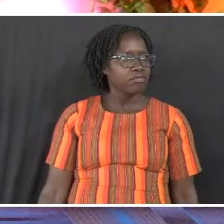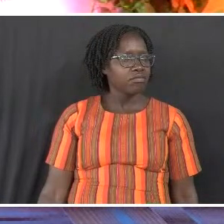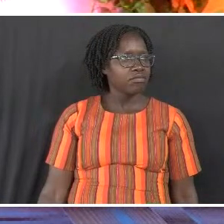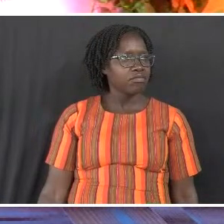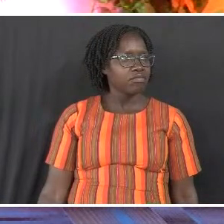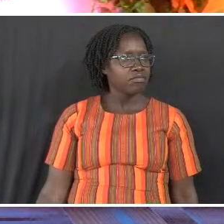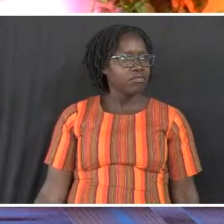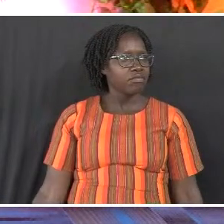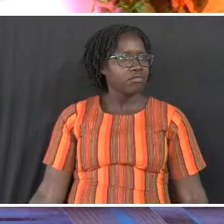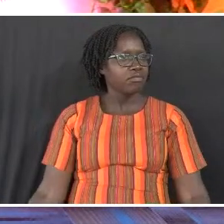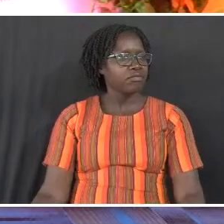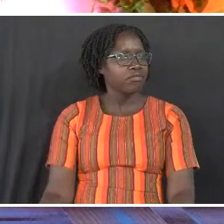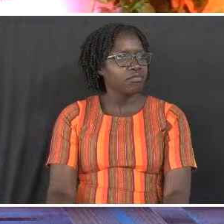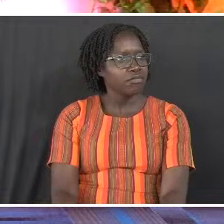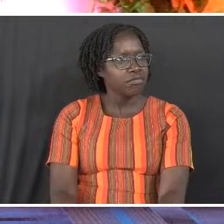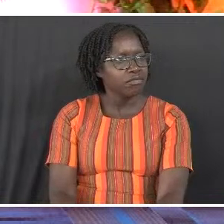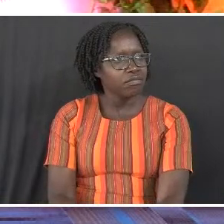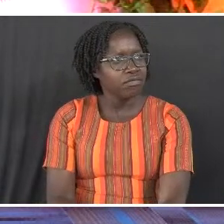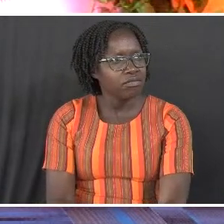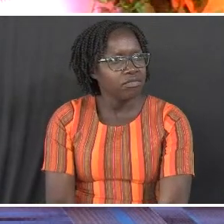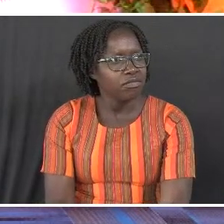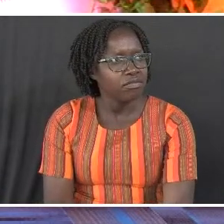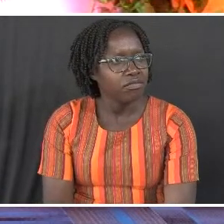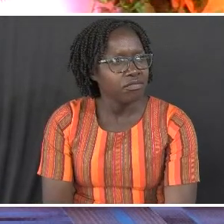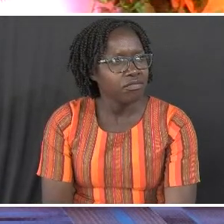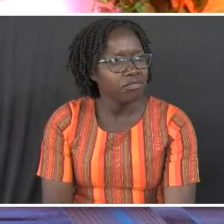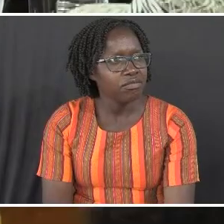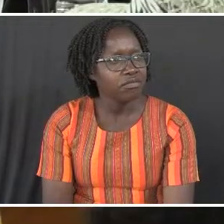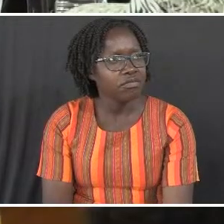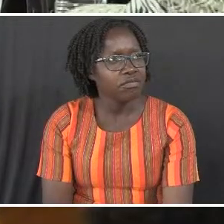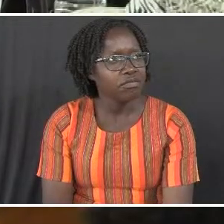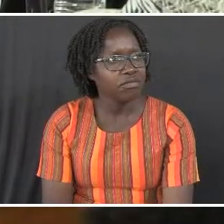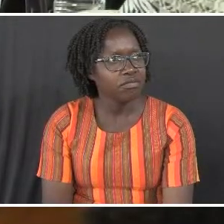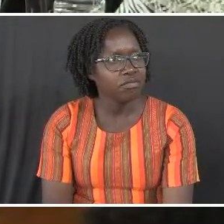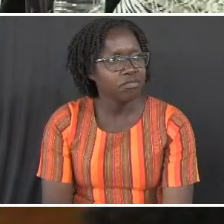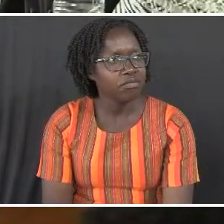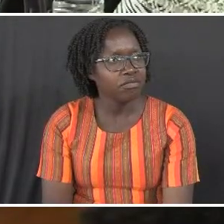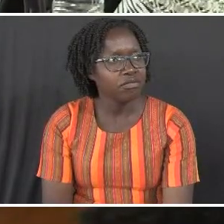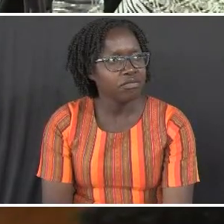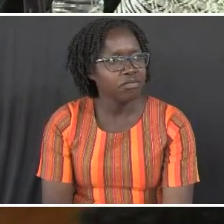All right, happy Shabbat. Now, on the issue of